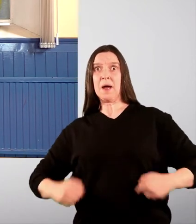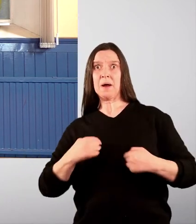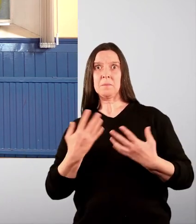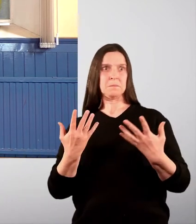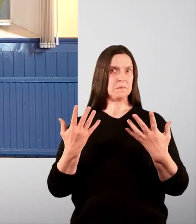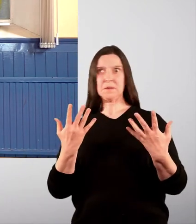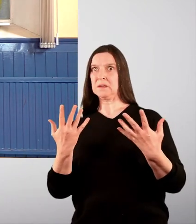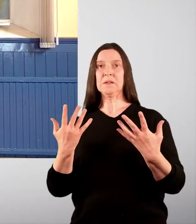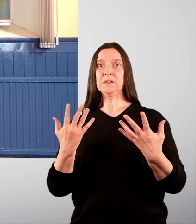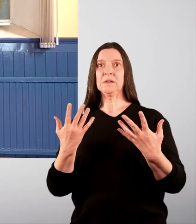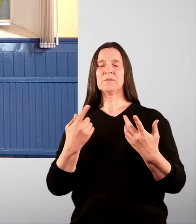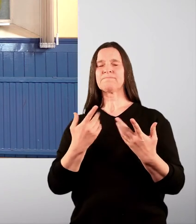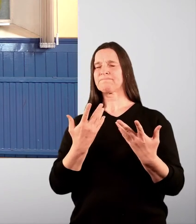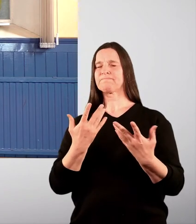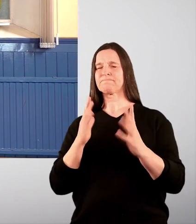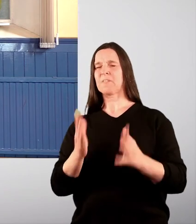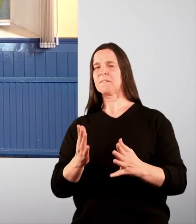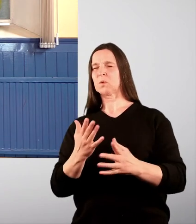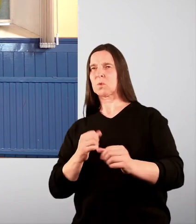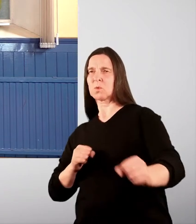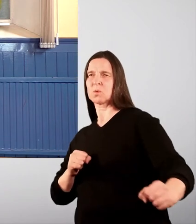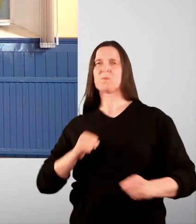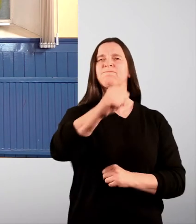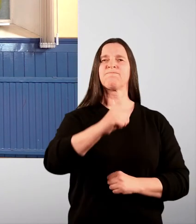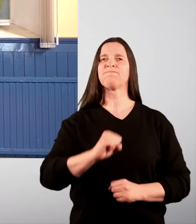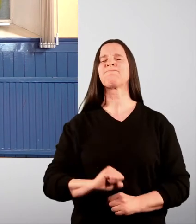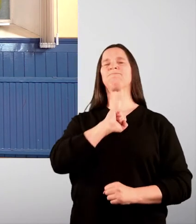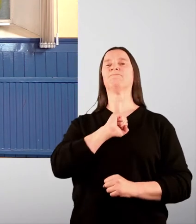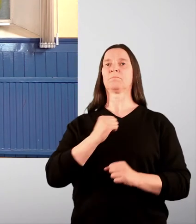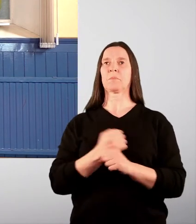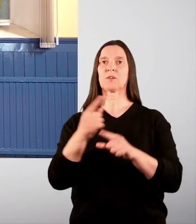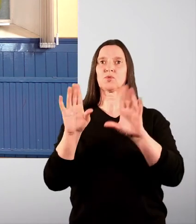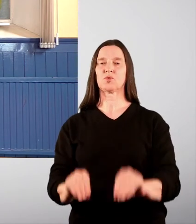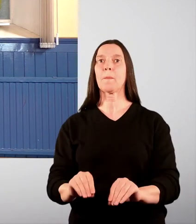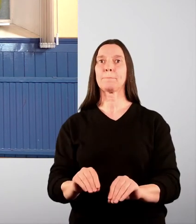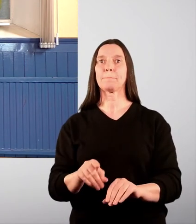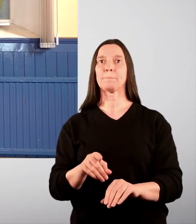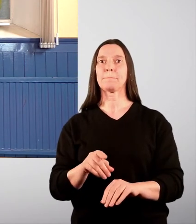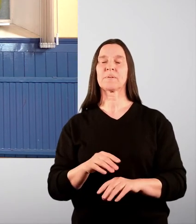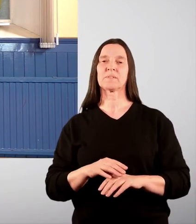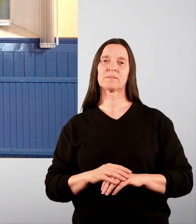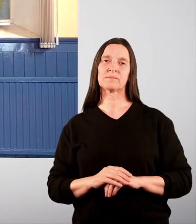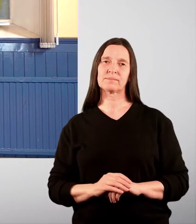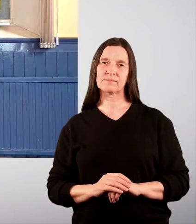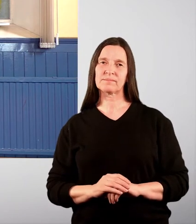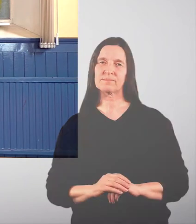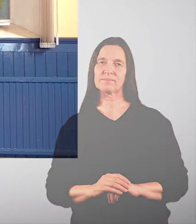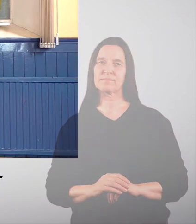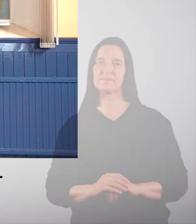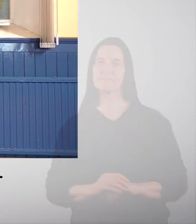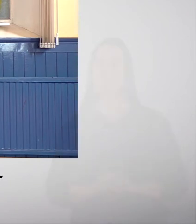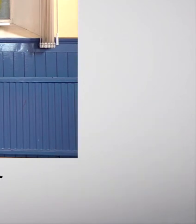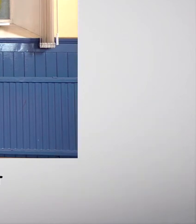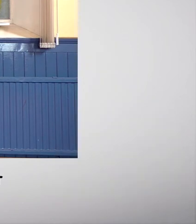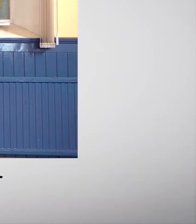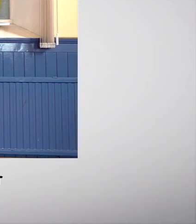throat. So again, you've got your open palms. As they come towards you, you can either put your hand on your attacker's chest, very tactile, you'll know where he is. If you